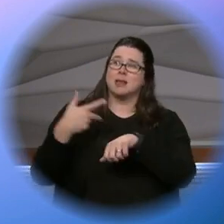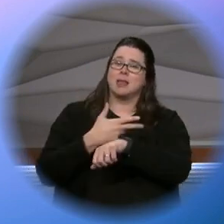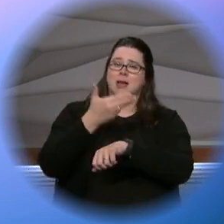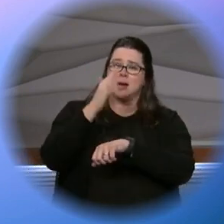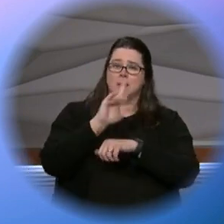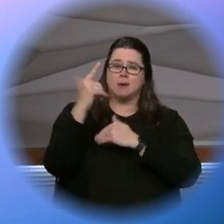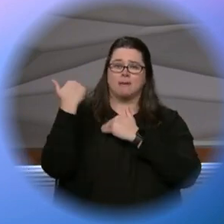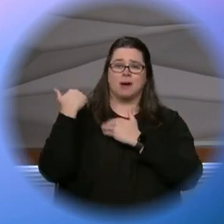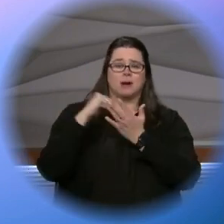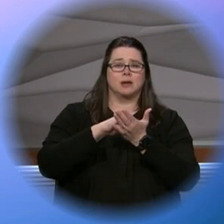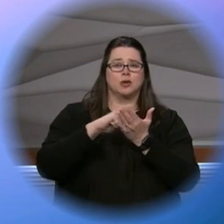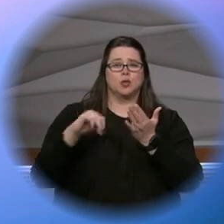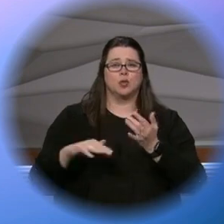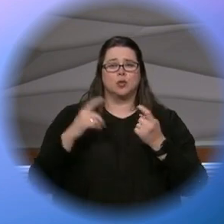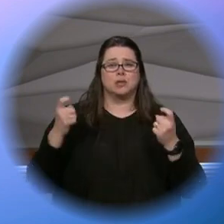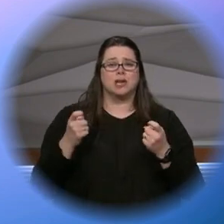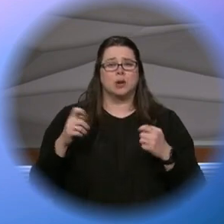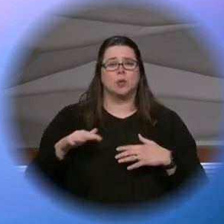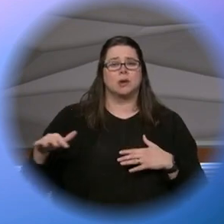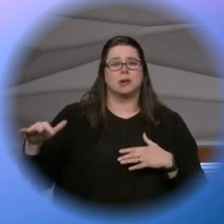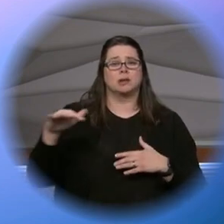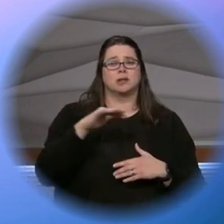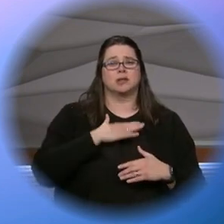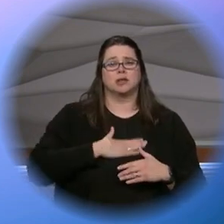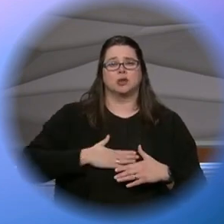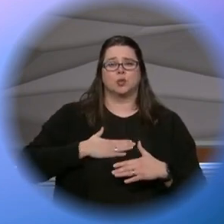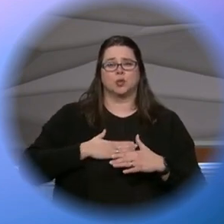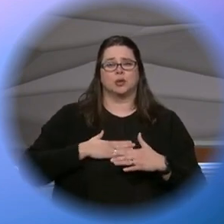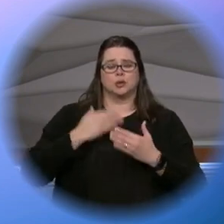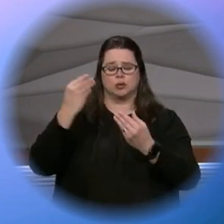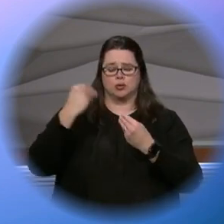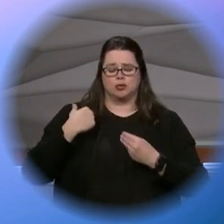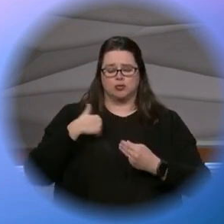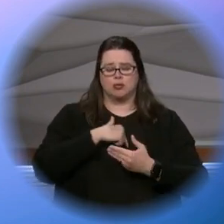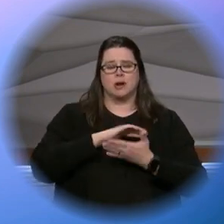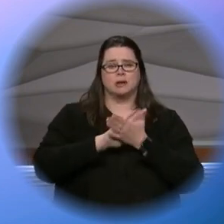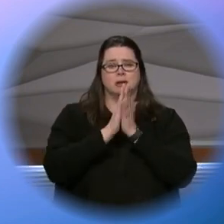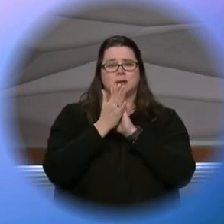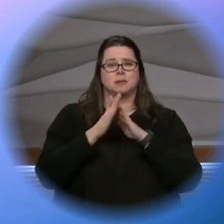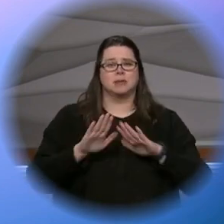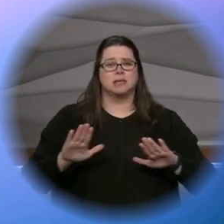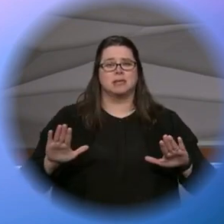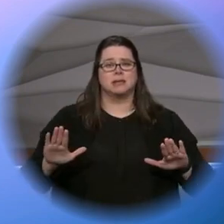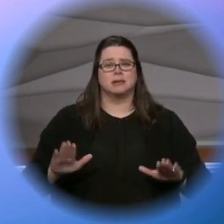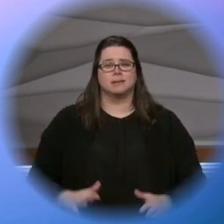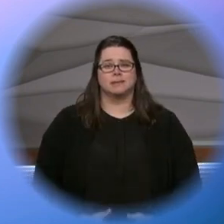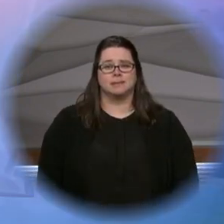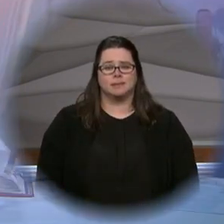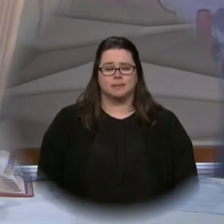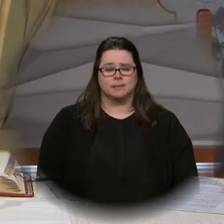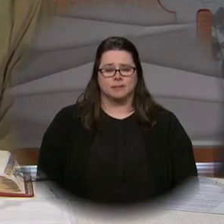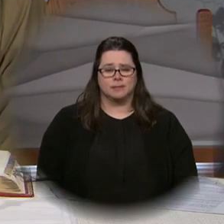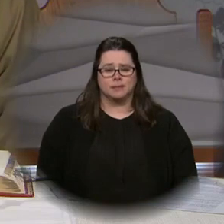us. Lamb of God, you take away the sins of the world. Grant us peace.